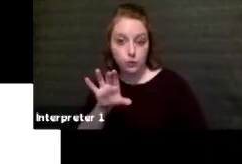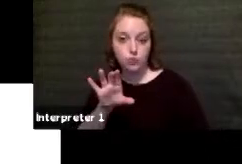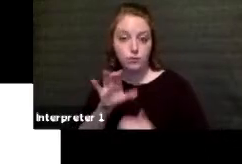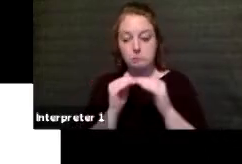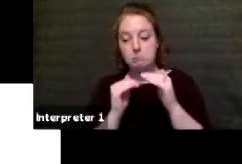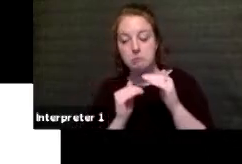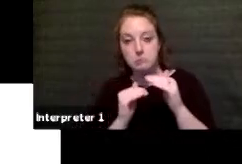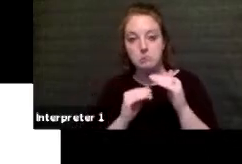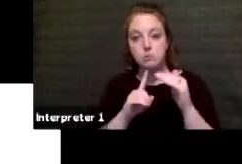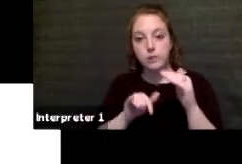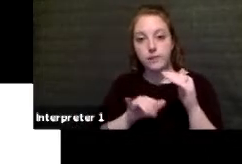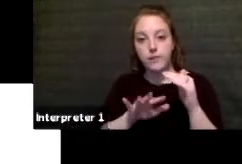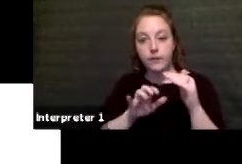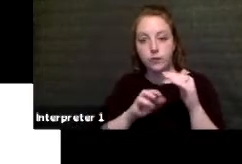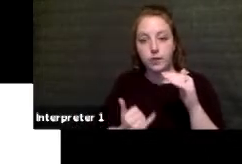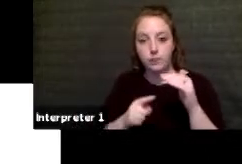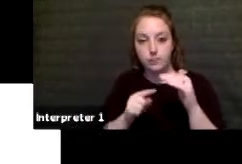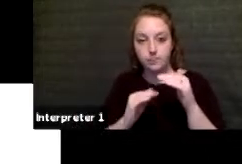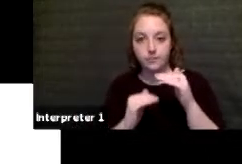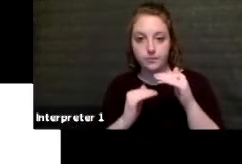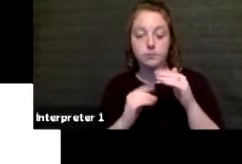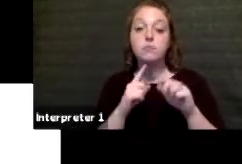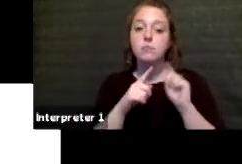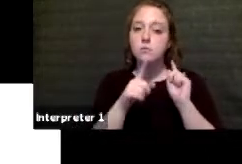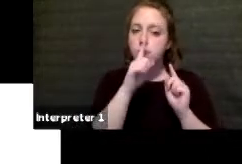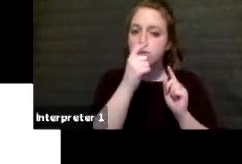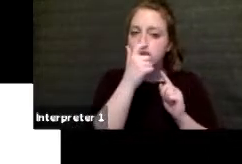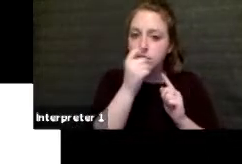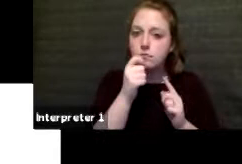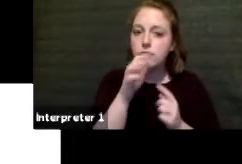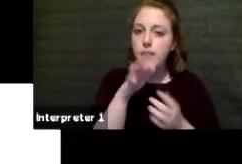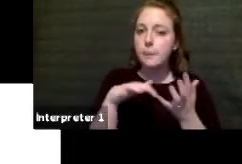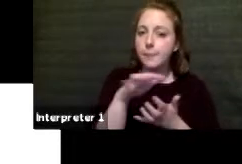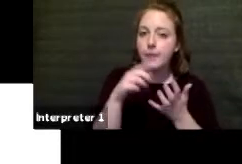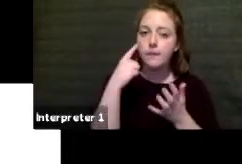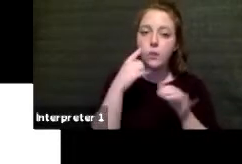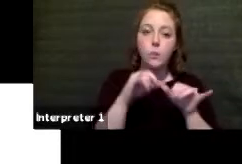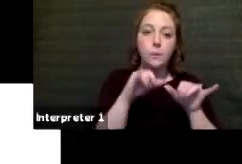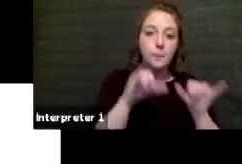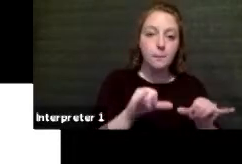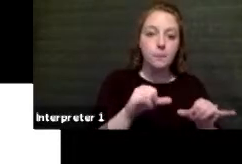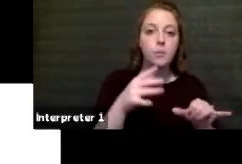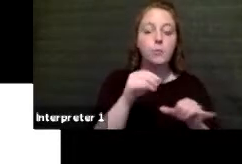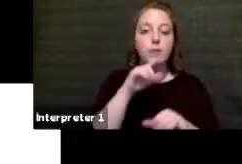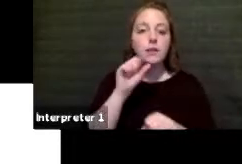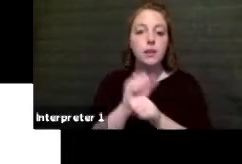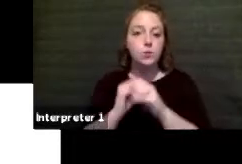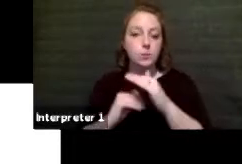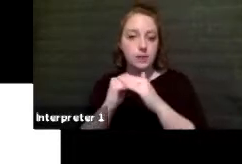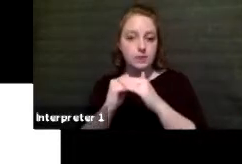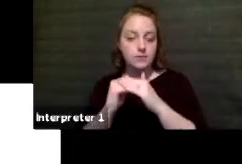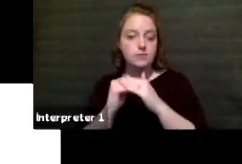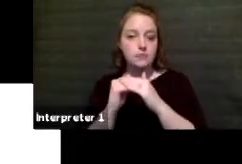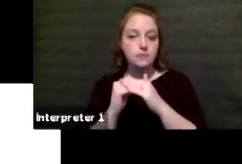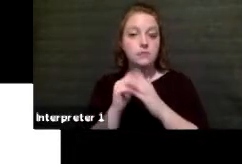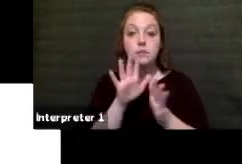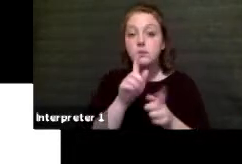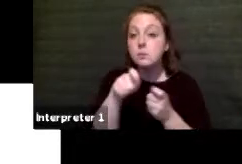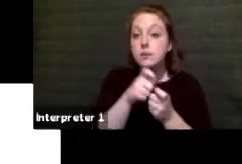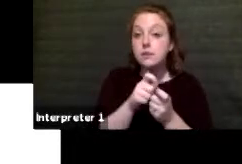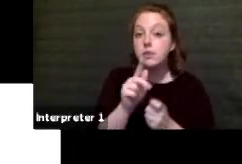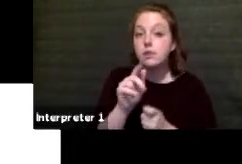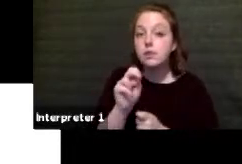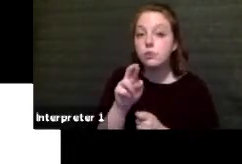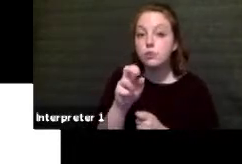really interesting is it's actually a mixed bag between permanent and actual capacity. So specifically, Kendrick, uh,